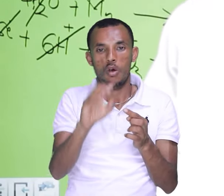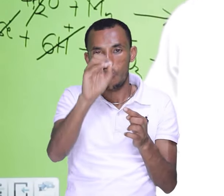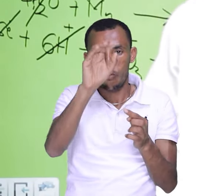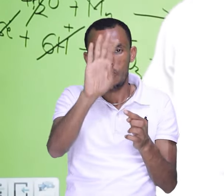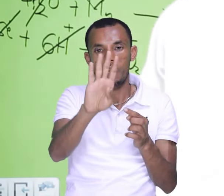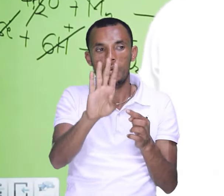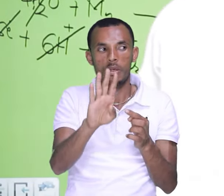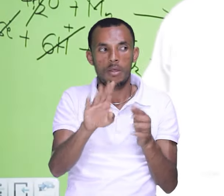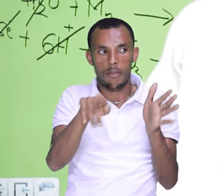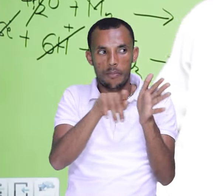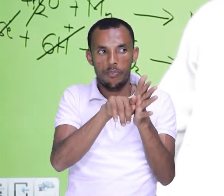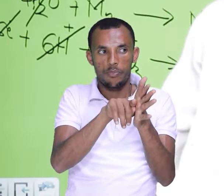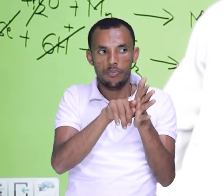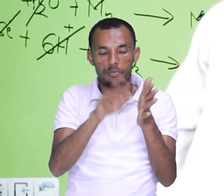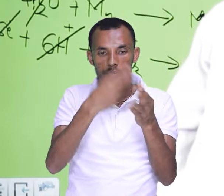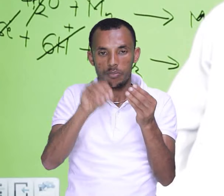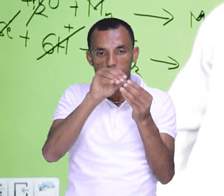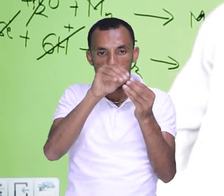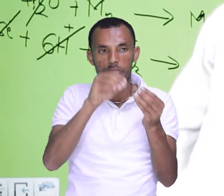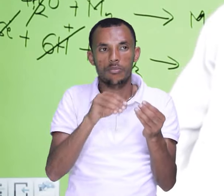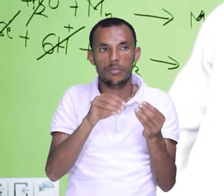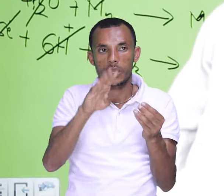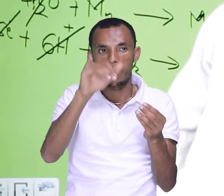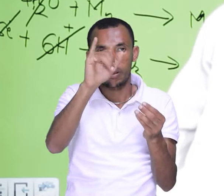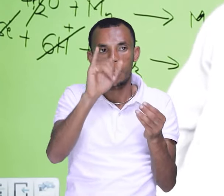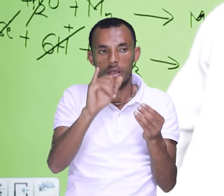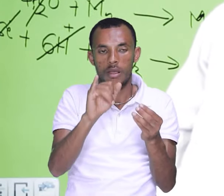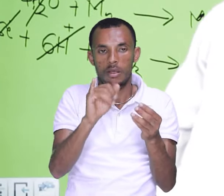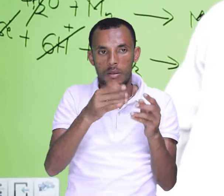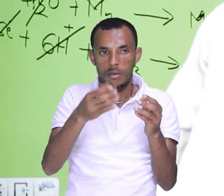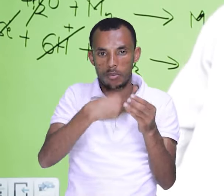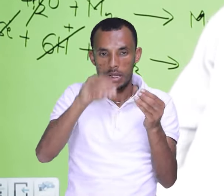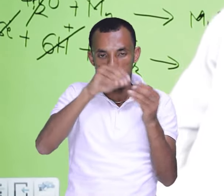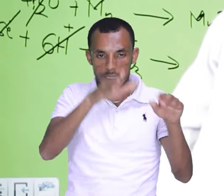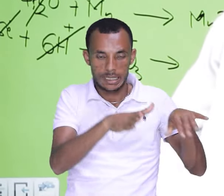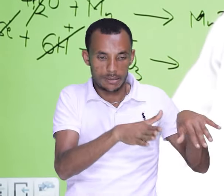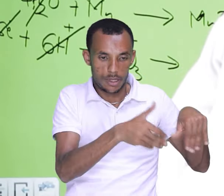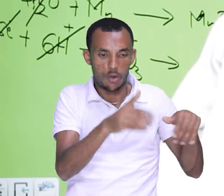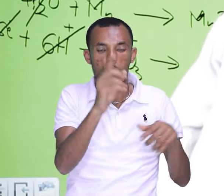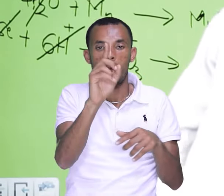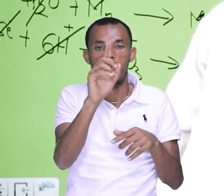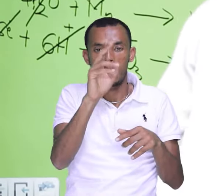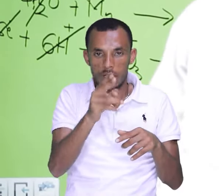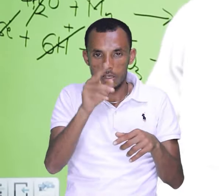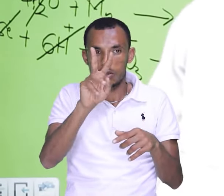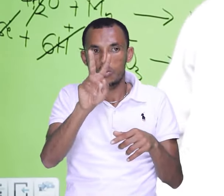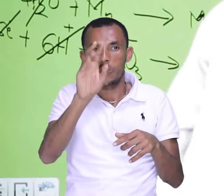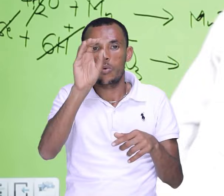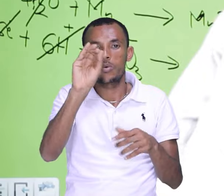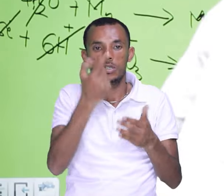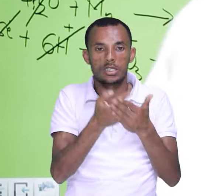O4 minus plus Bi plus the remaining one, H2. This